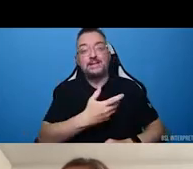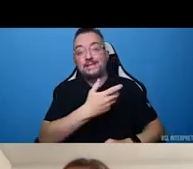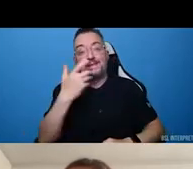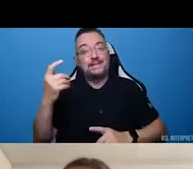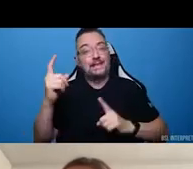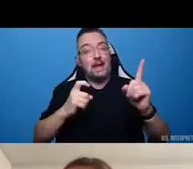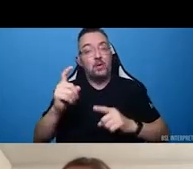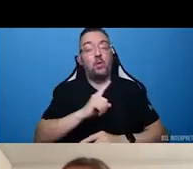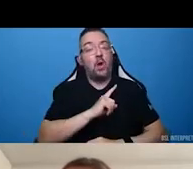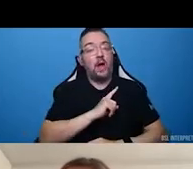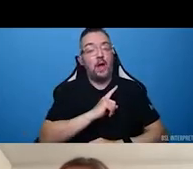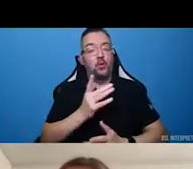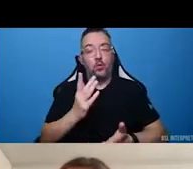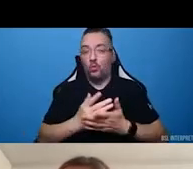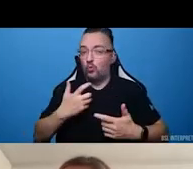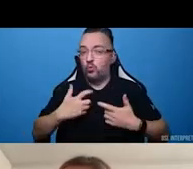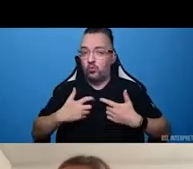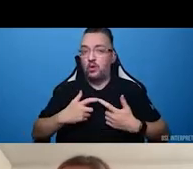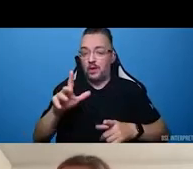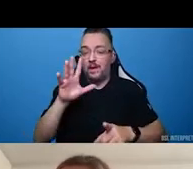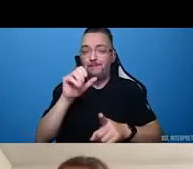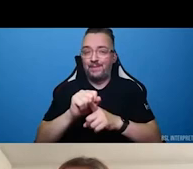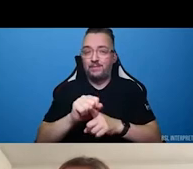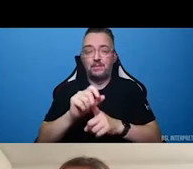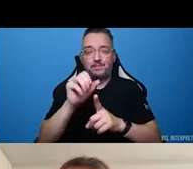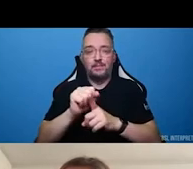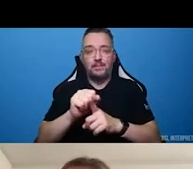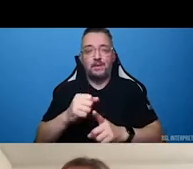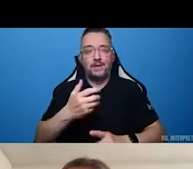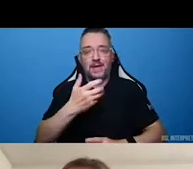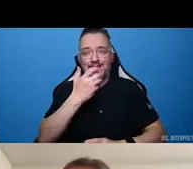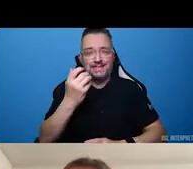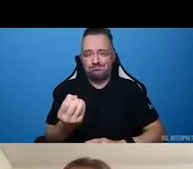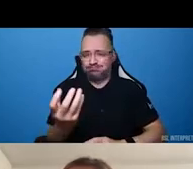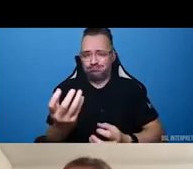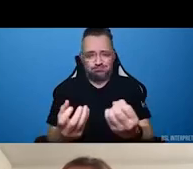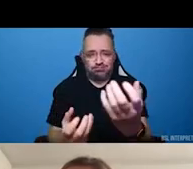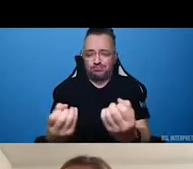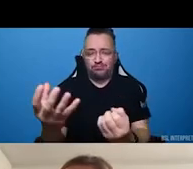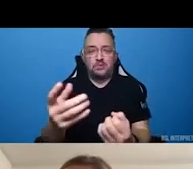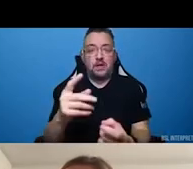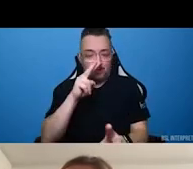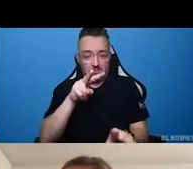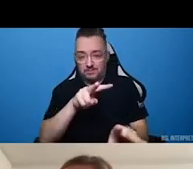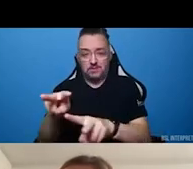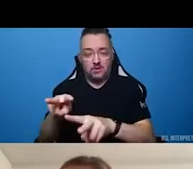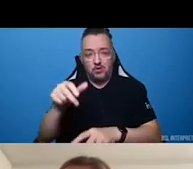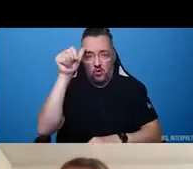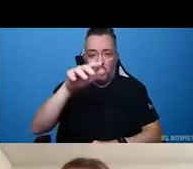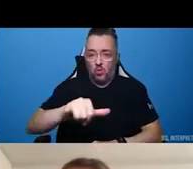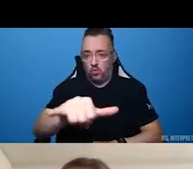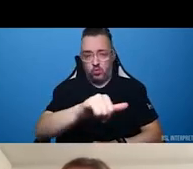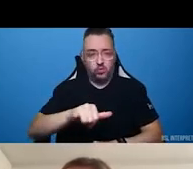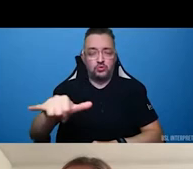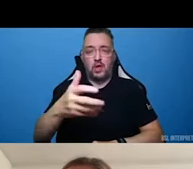interesting because its primary register is heat. And so it's able to render legible